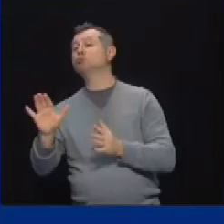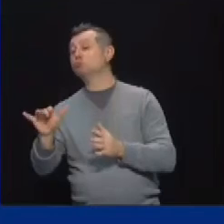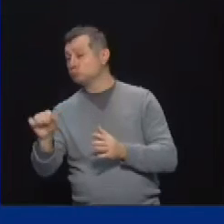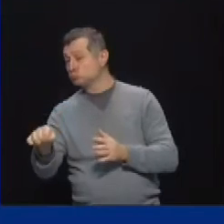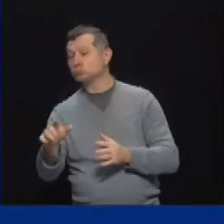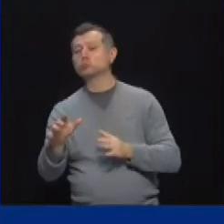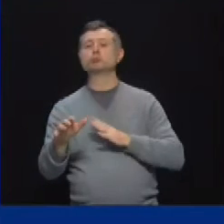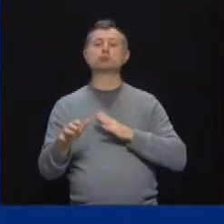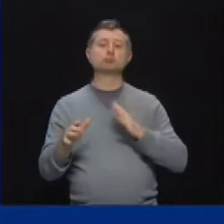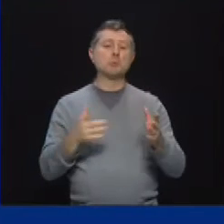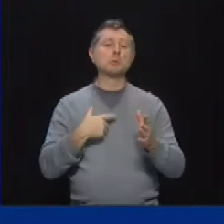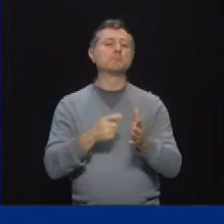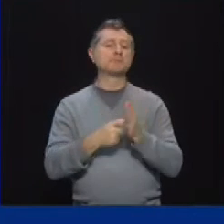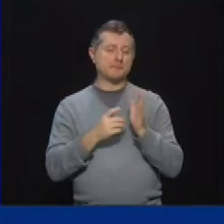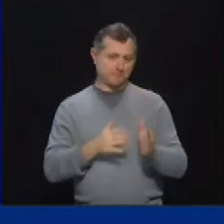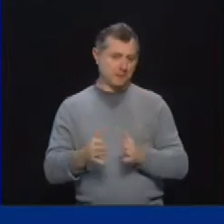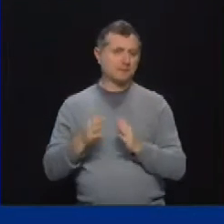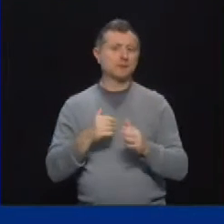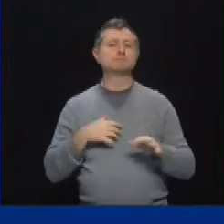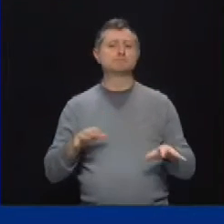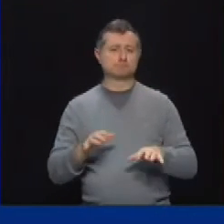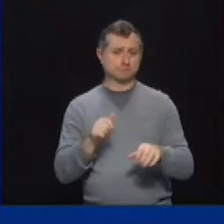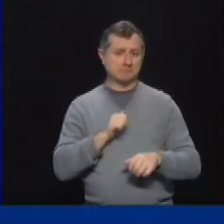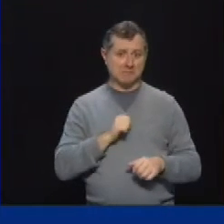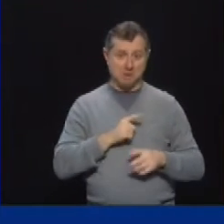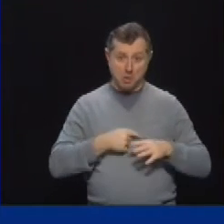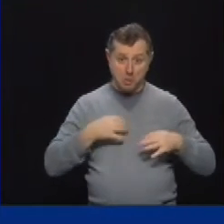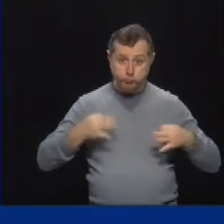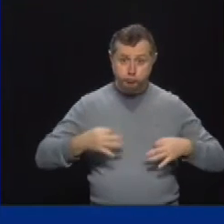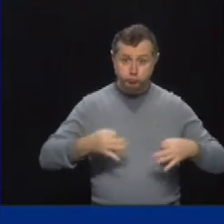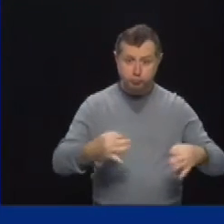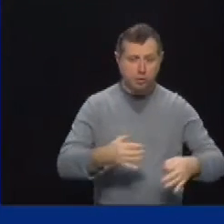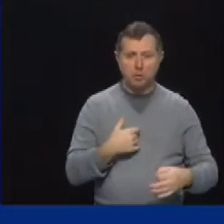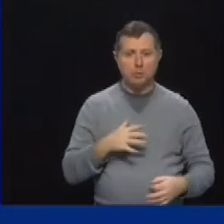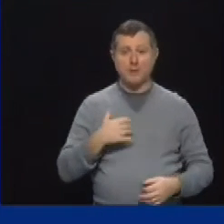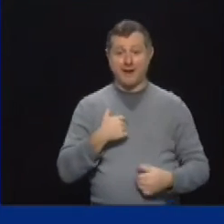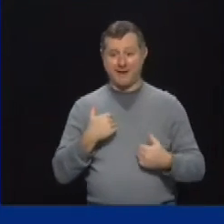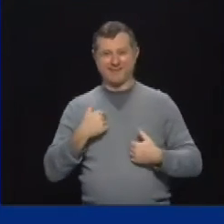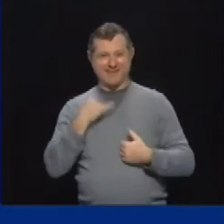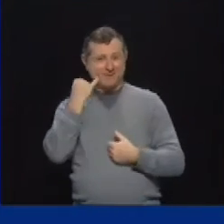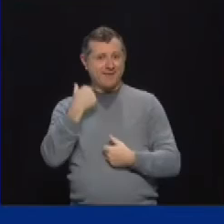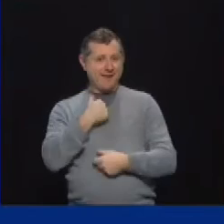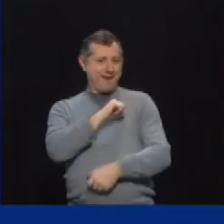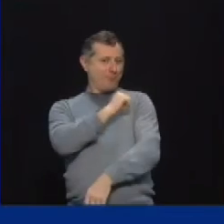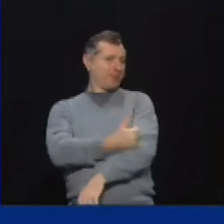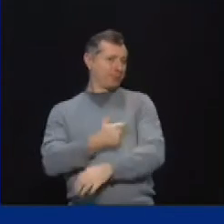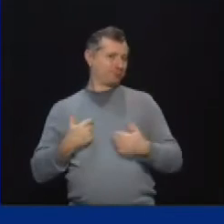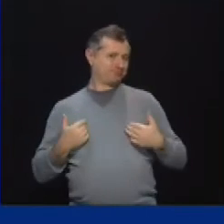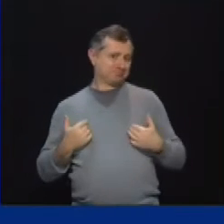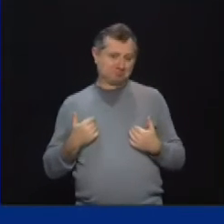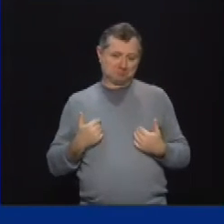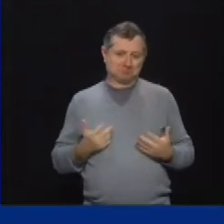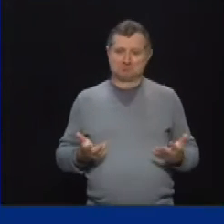act decisively on my own when I have the authority to do so. And that right now is not to be able to have